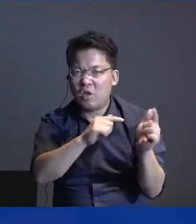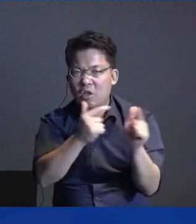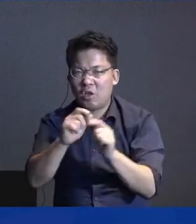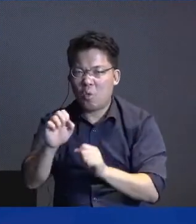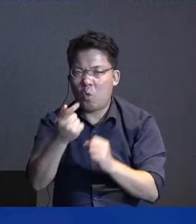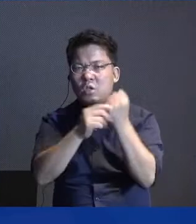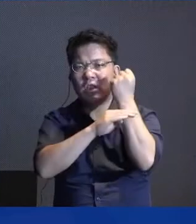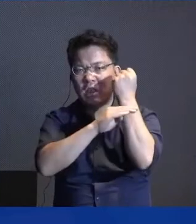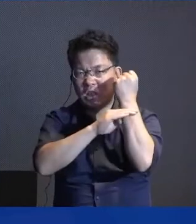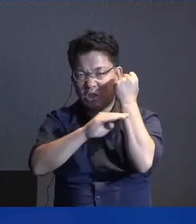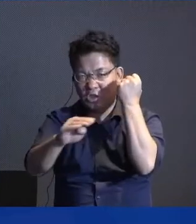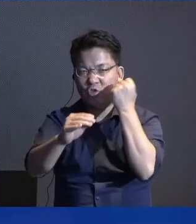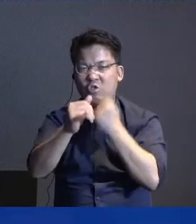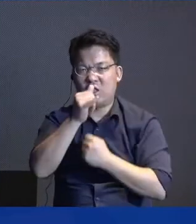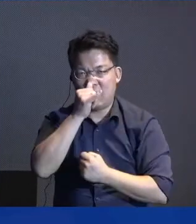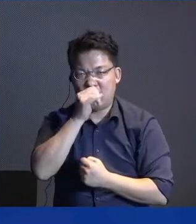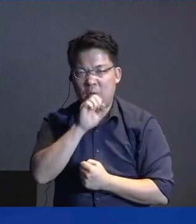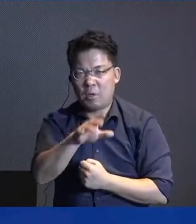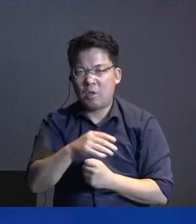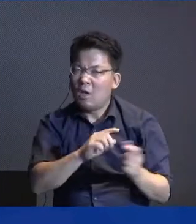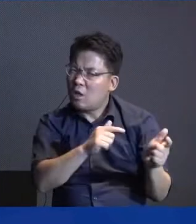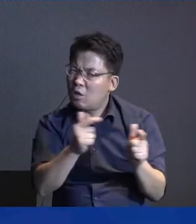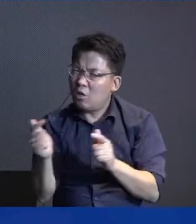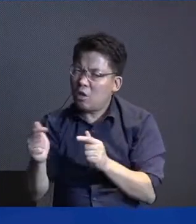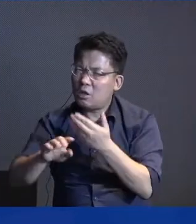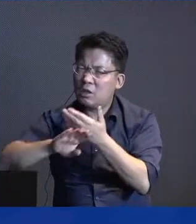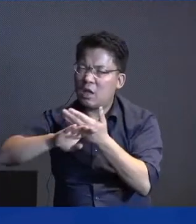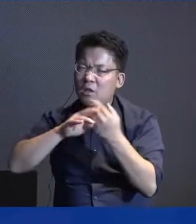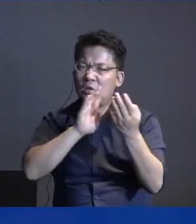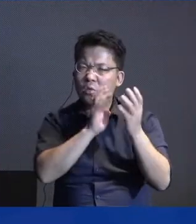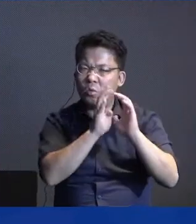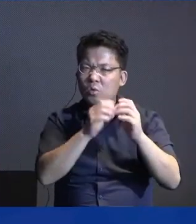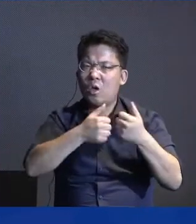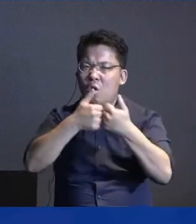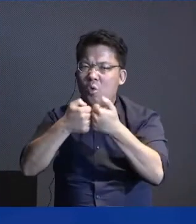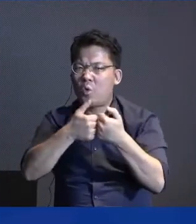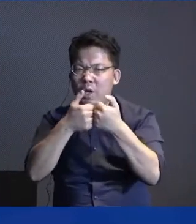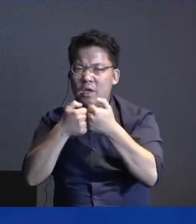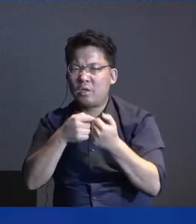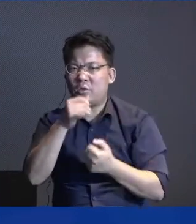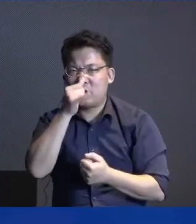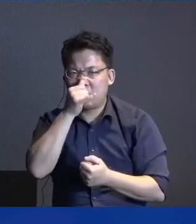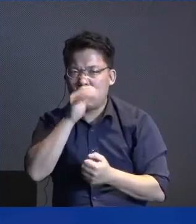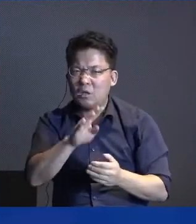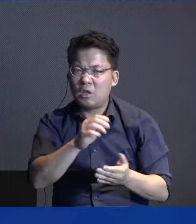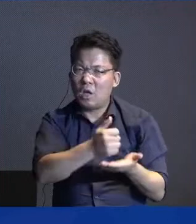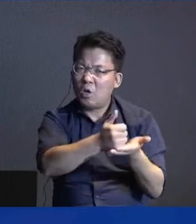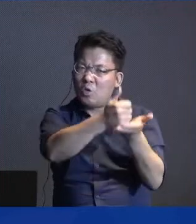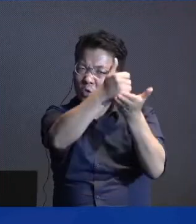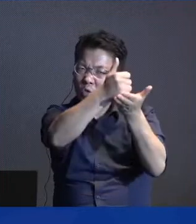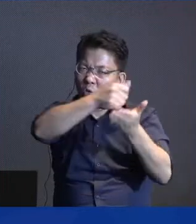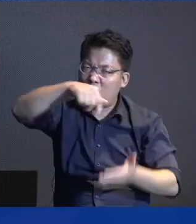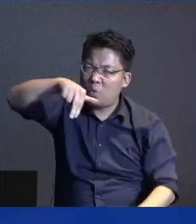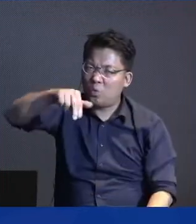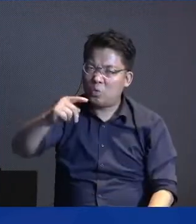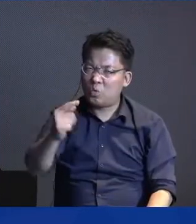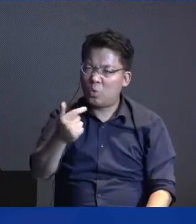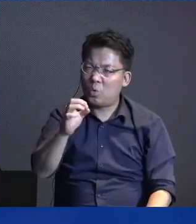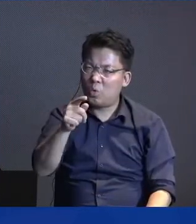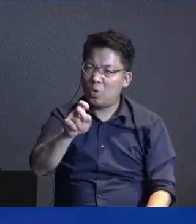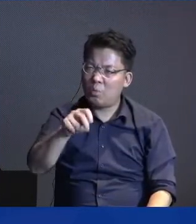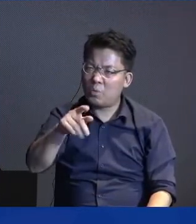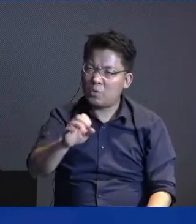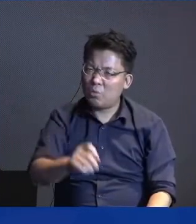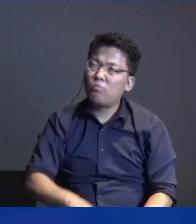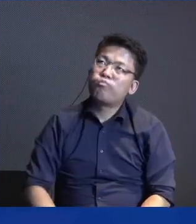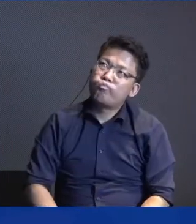forums, it tends to be very abstract. So many people actually ask me that, Doc, you were talking about dignity,